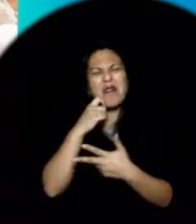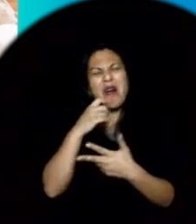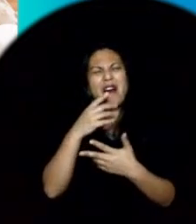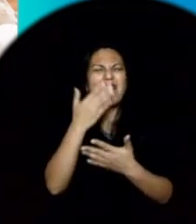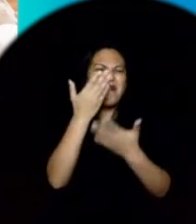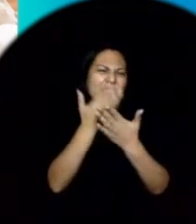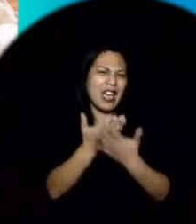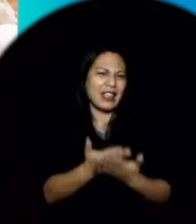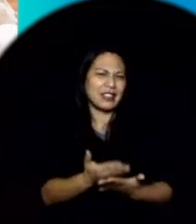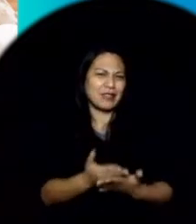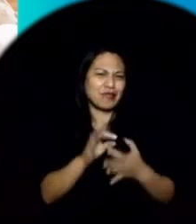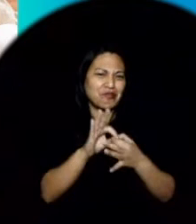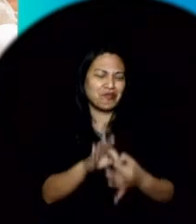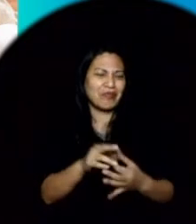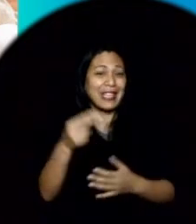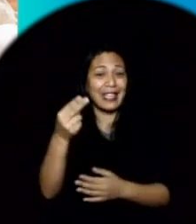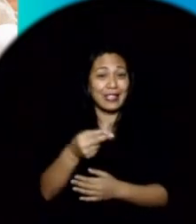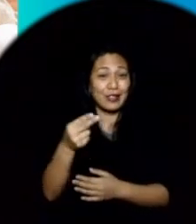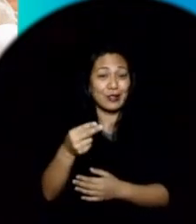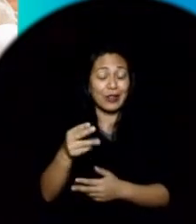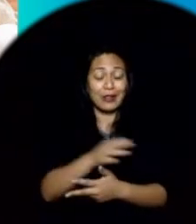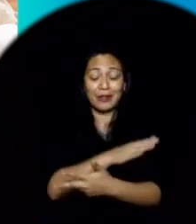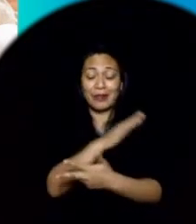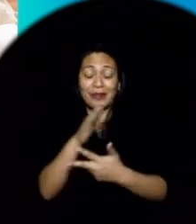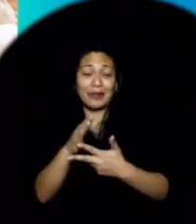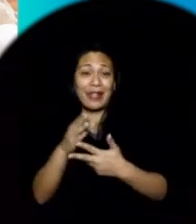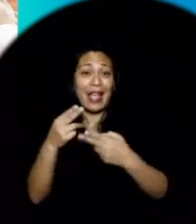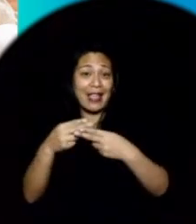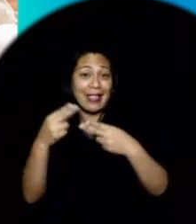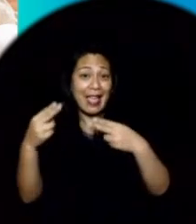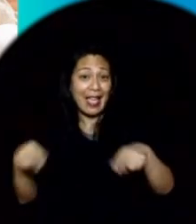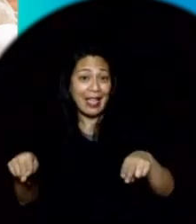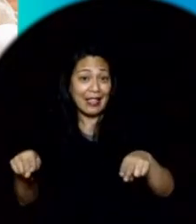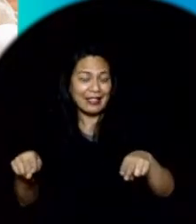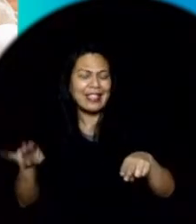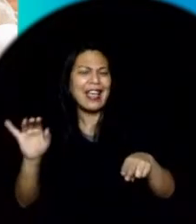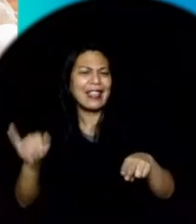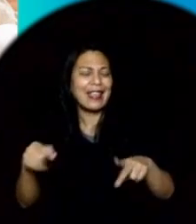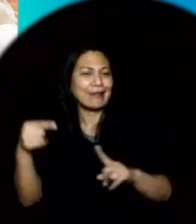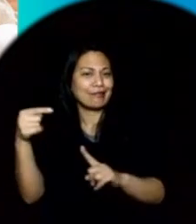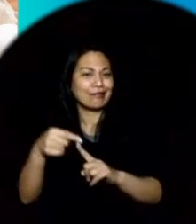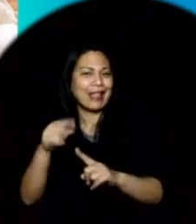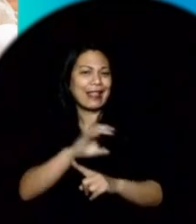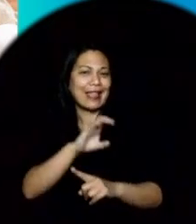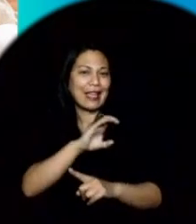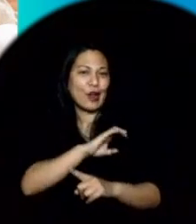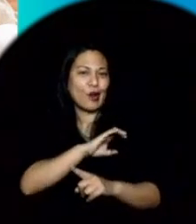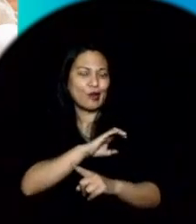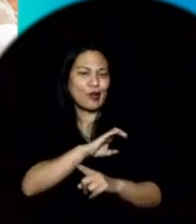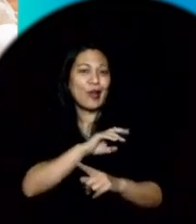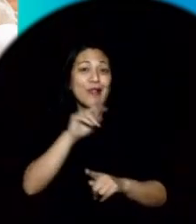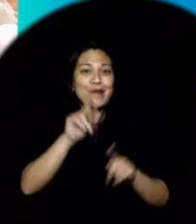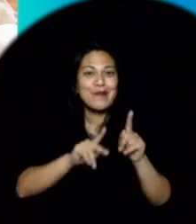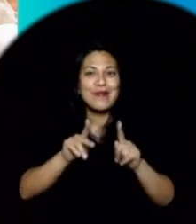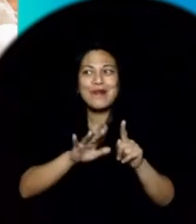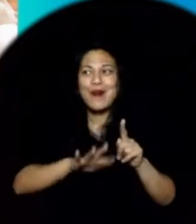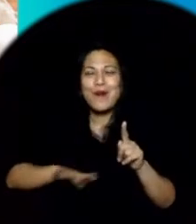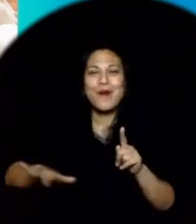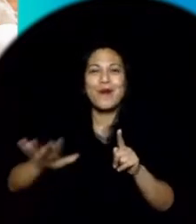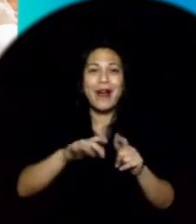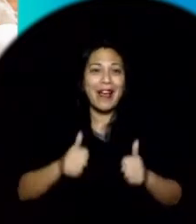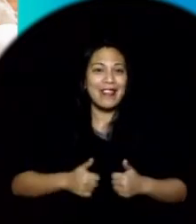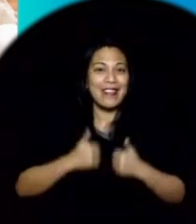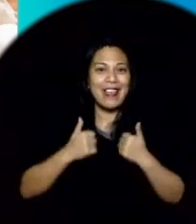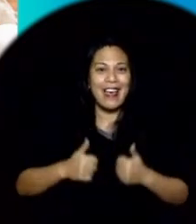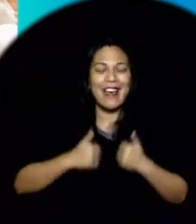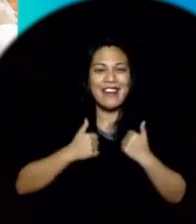of uninteresting facts about history. Then there's the eggs, and that's characters, things